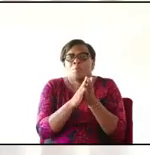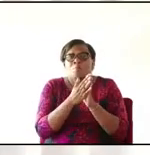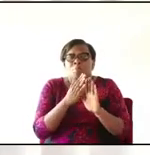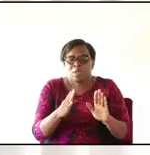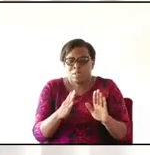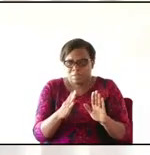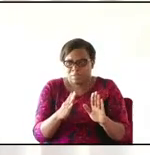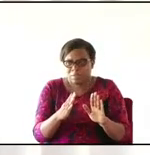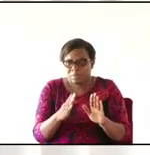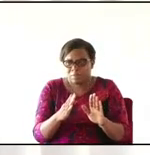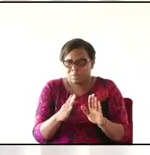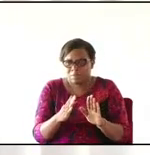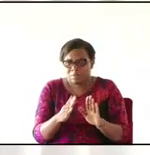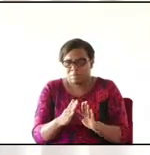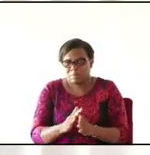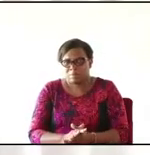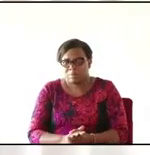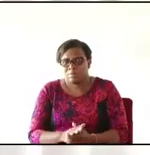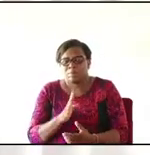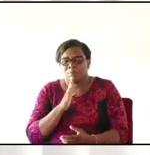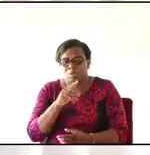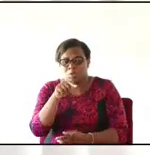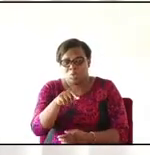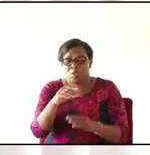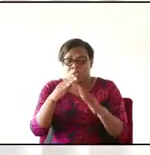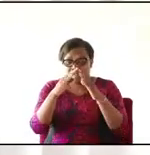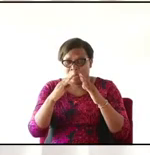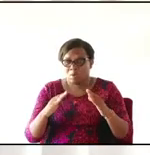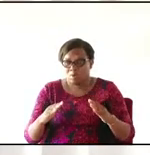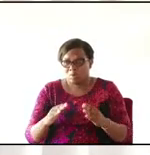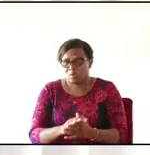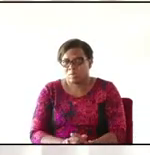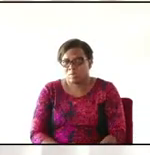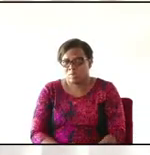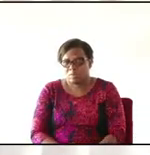peace be to this house.